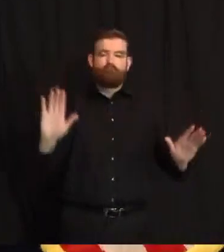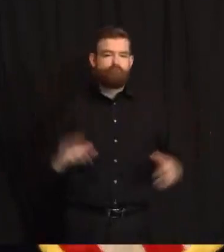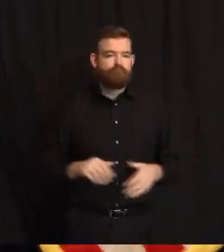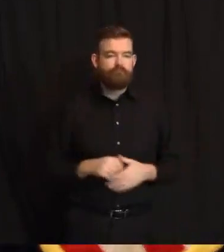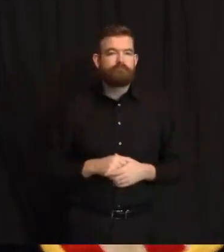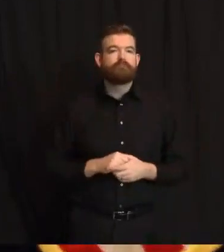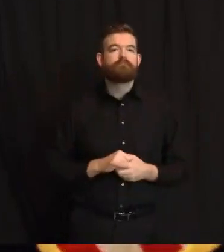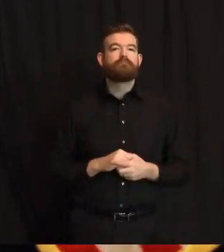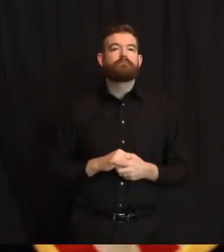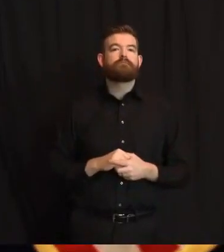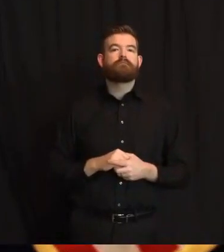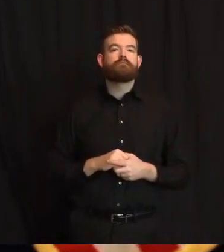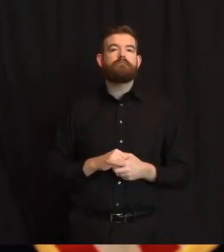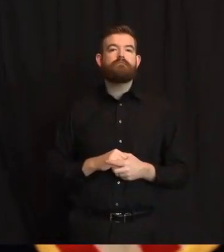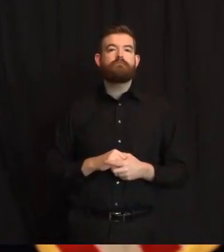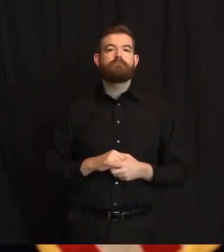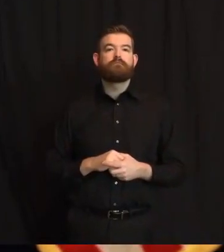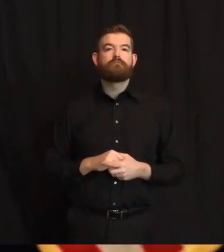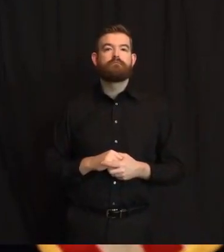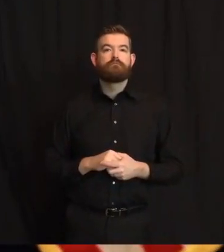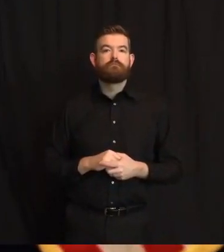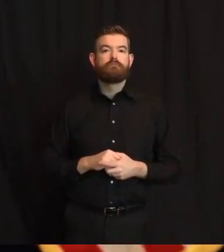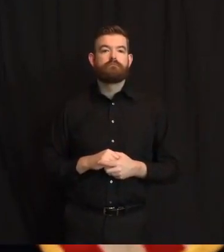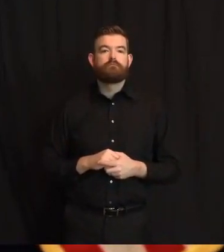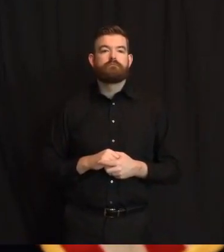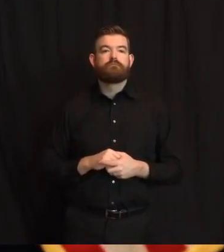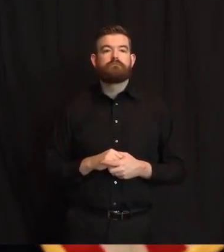No, we got that. We don't have that. We'll come back to you if we.